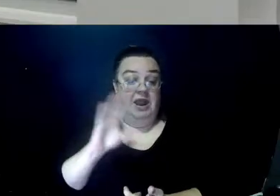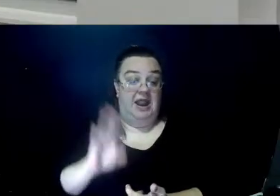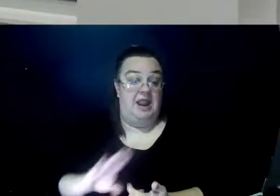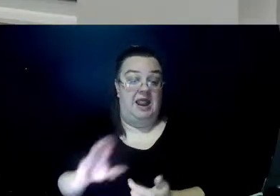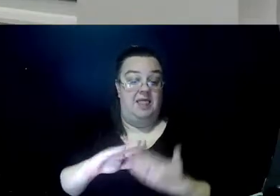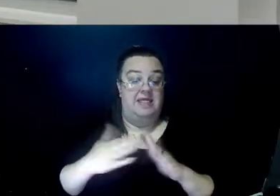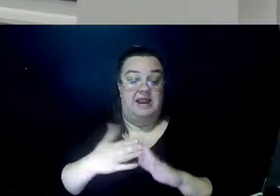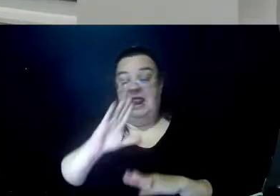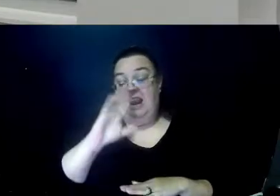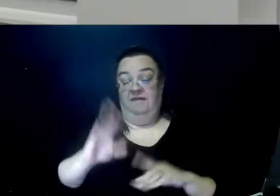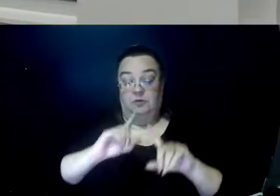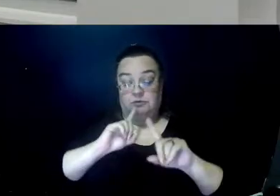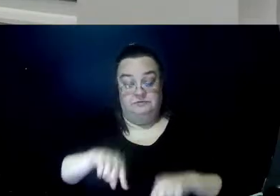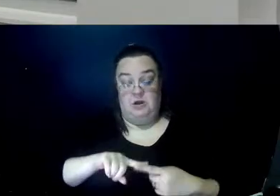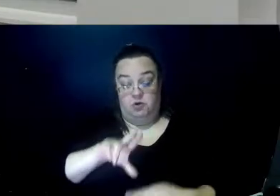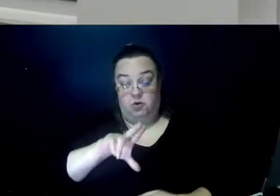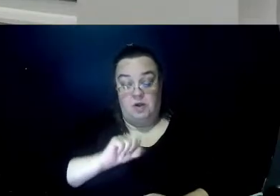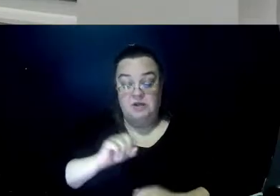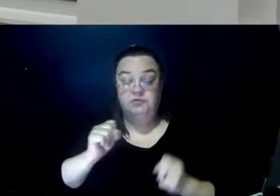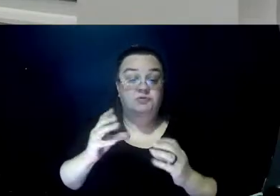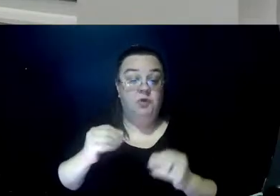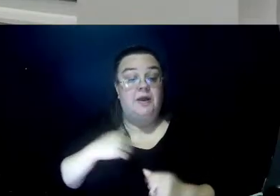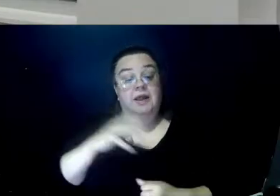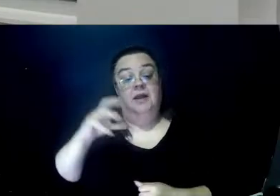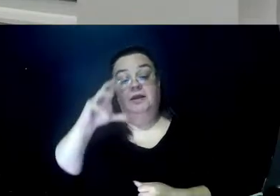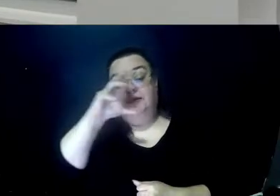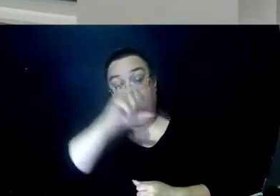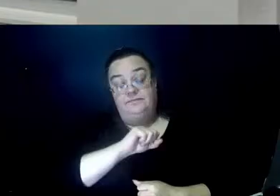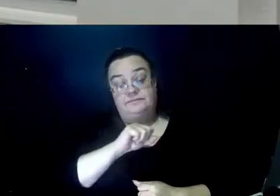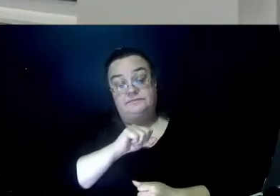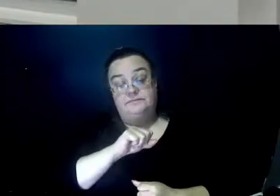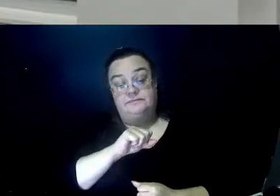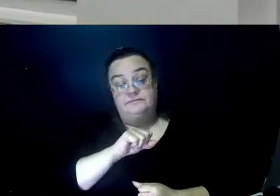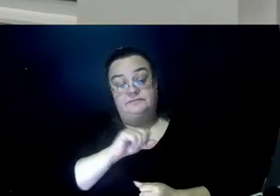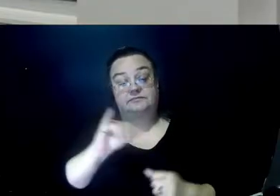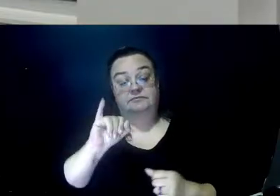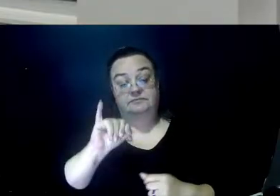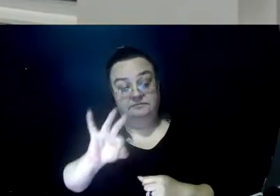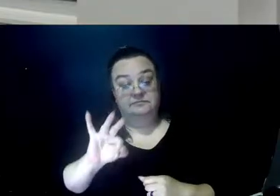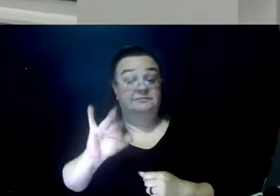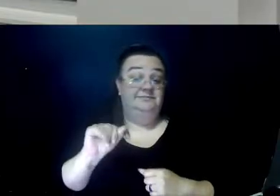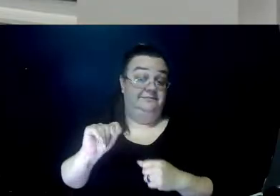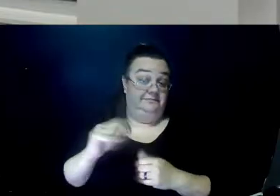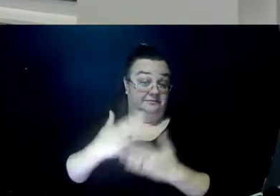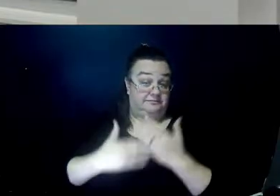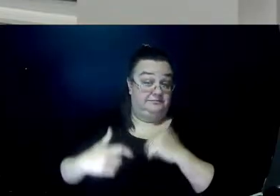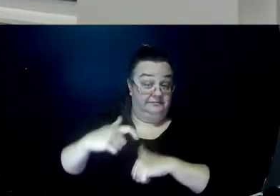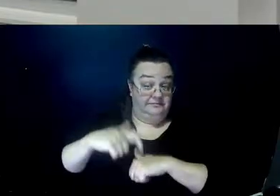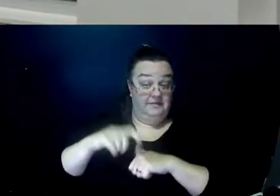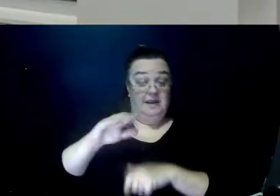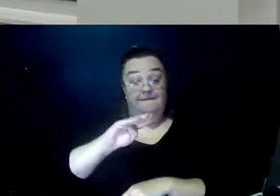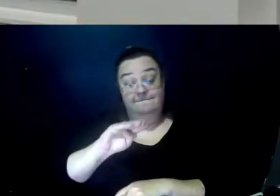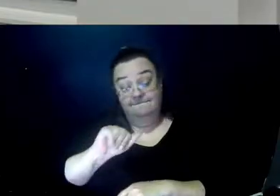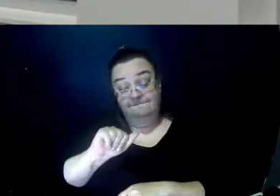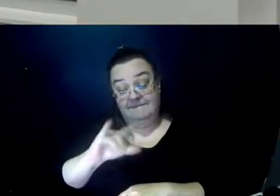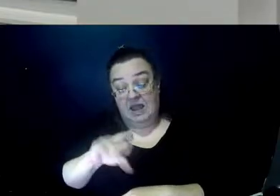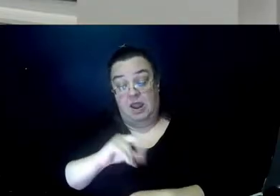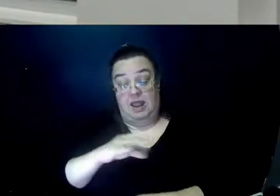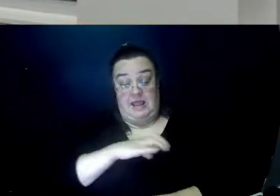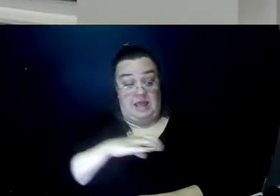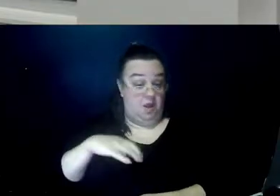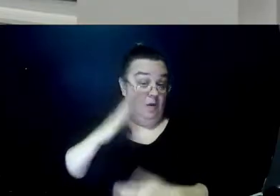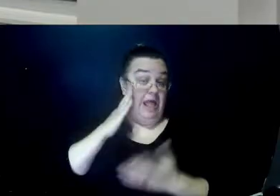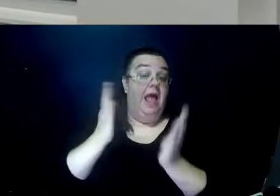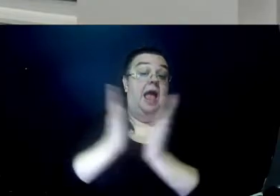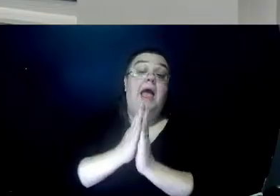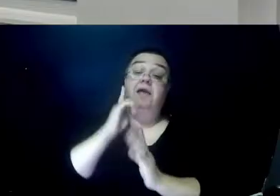never responded to us. So I guess if at some point the mayor and council are going to ask for